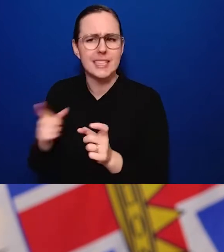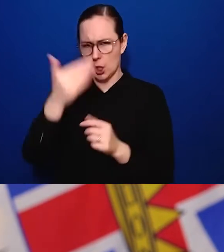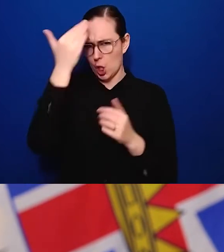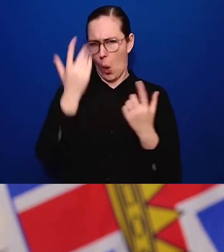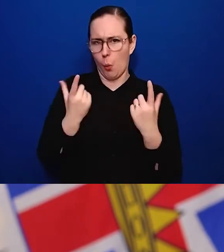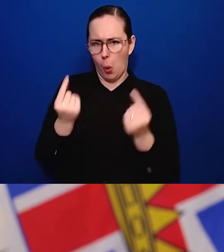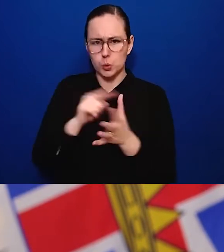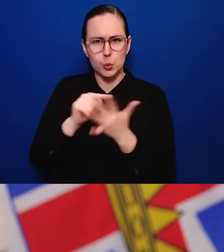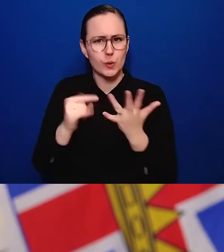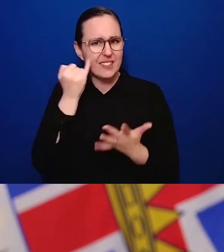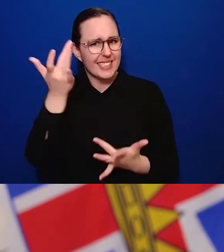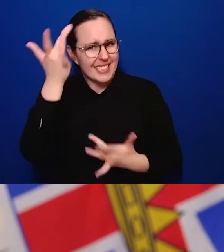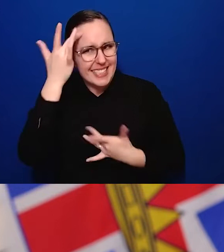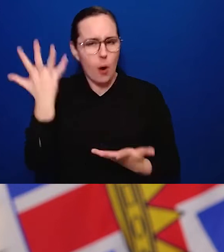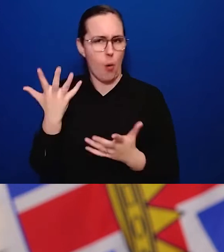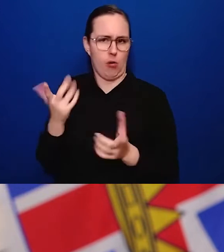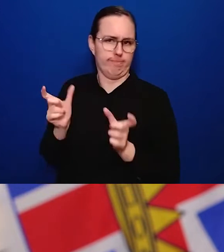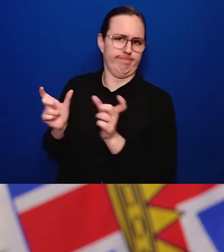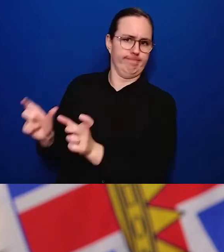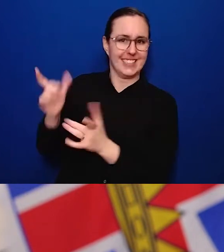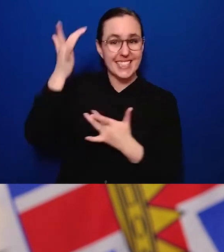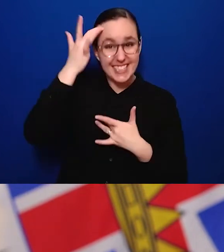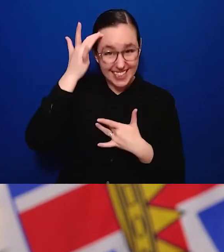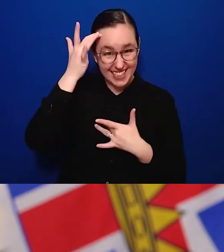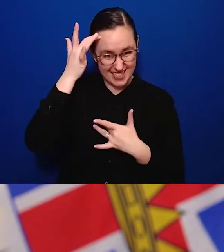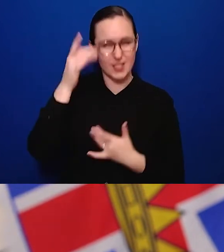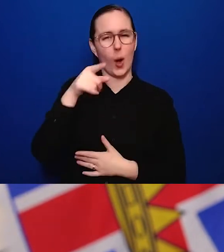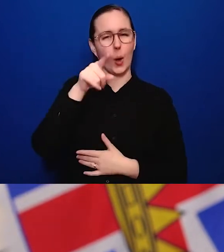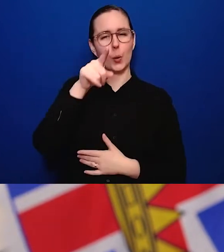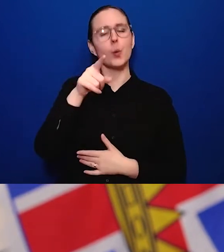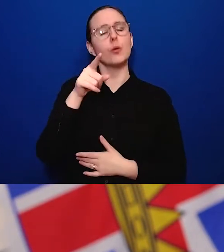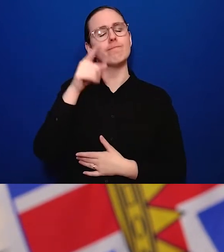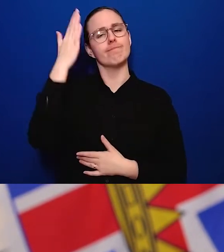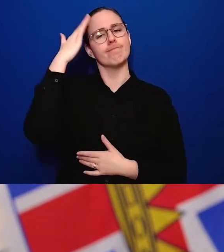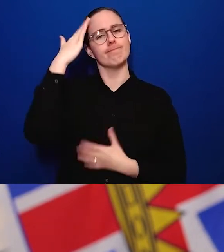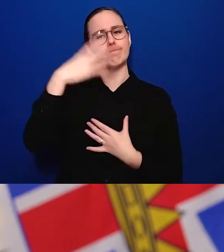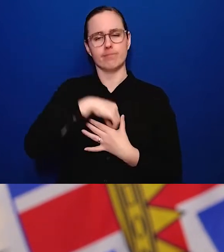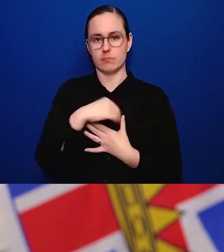with respect for each other and for our own decisions, whether it's wearing a mask,